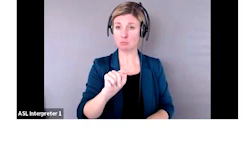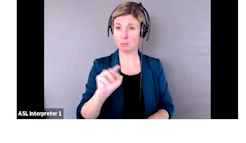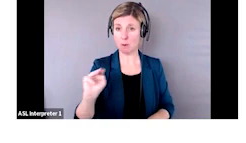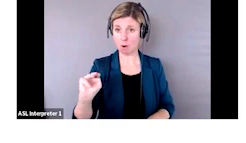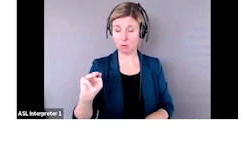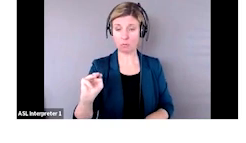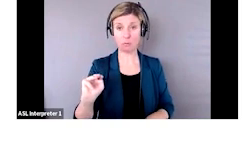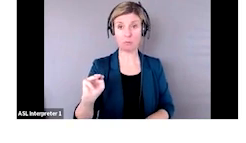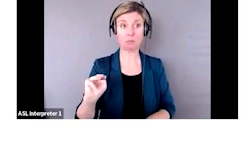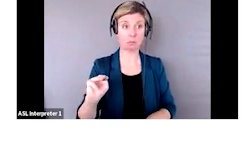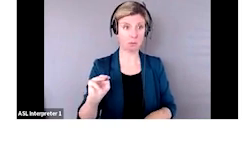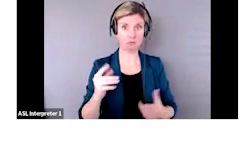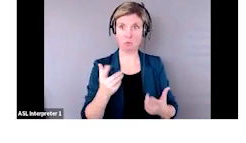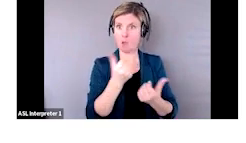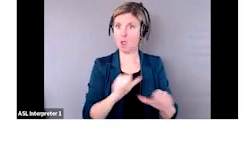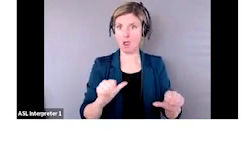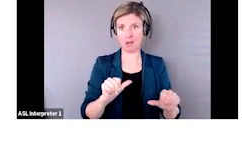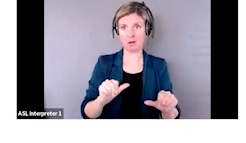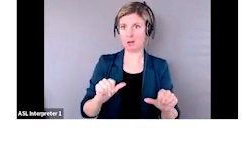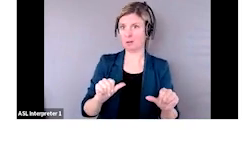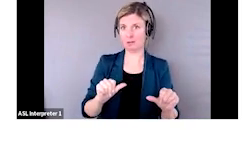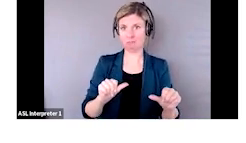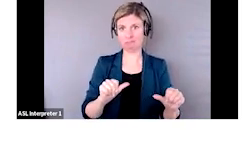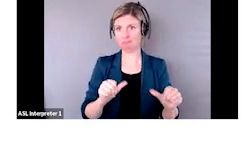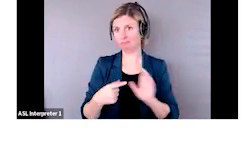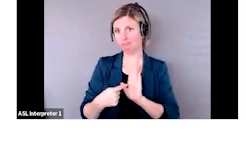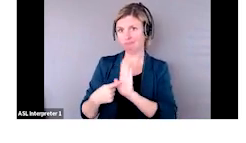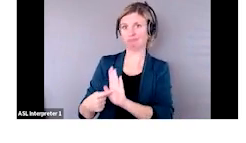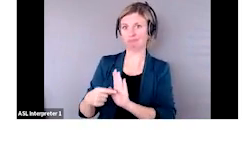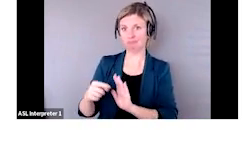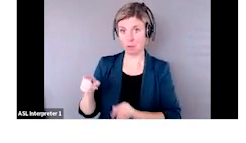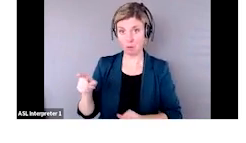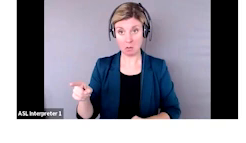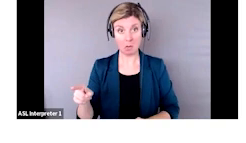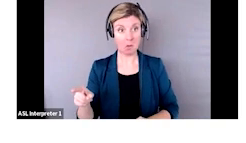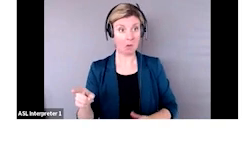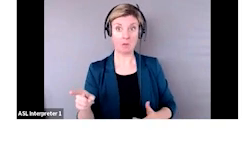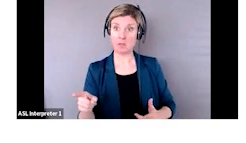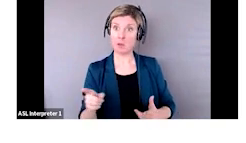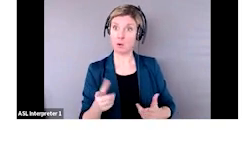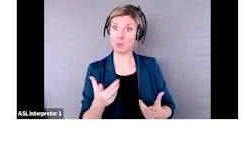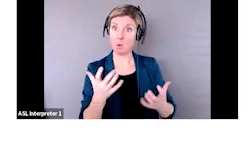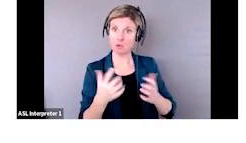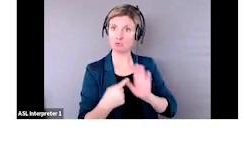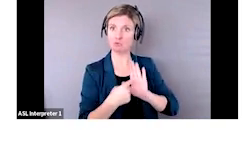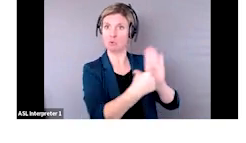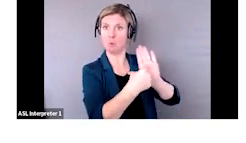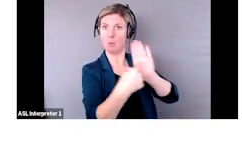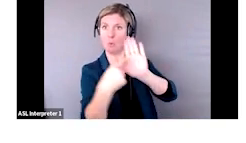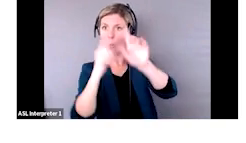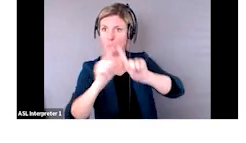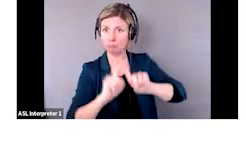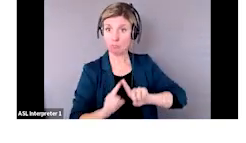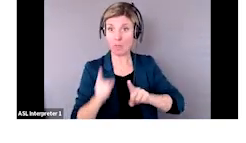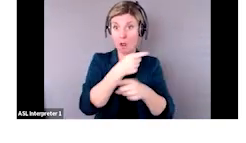want from reputable brands that people trust. So having your